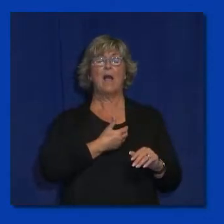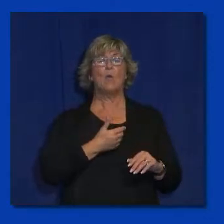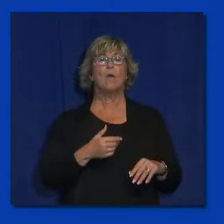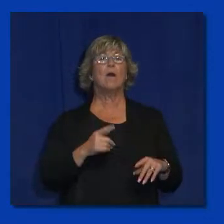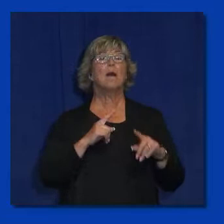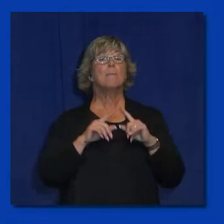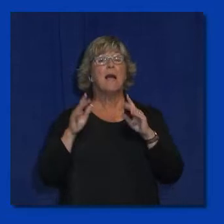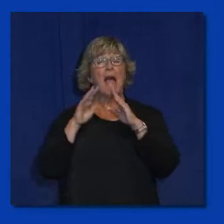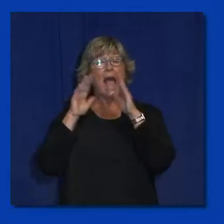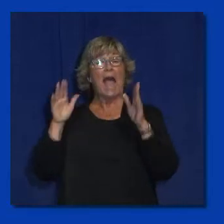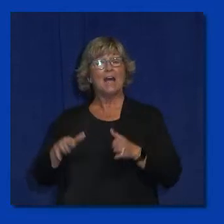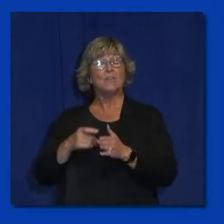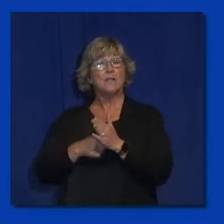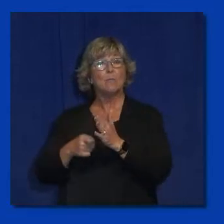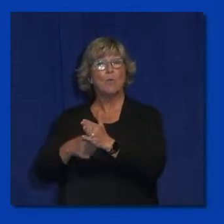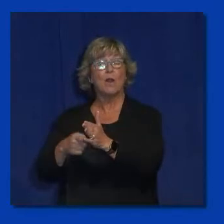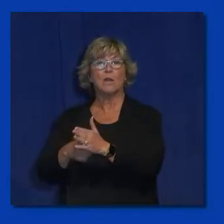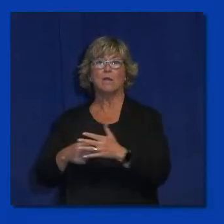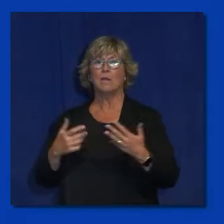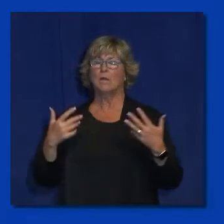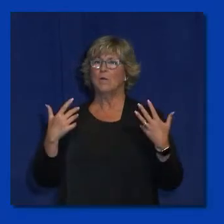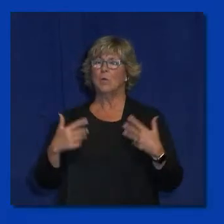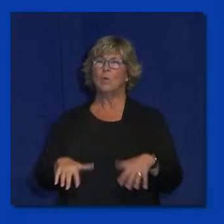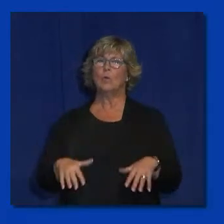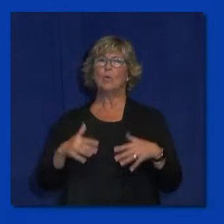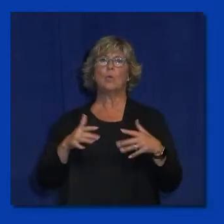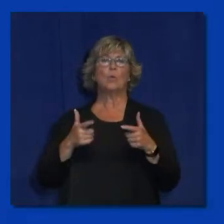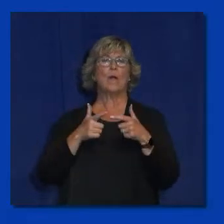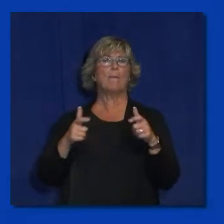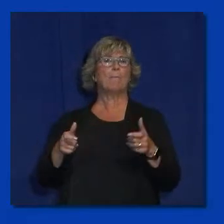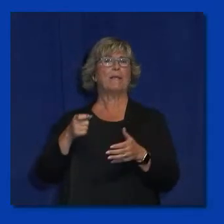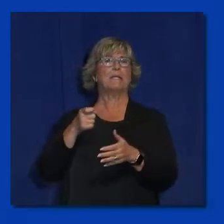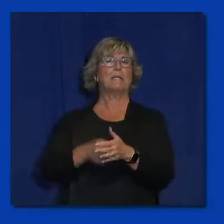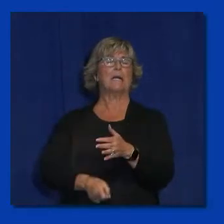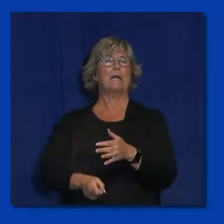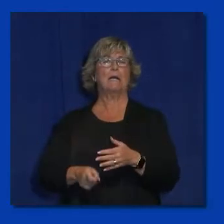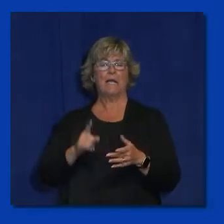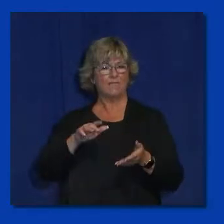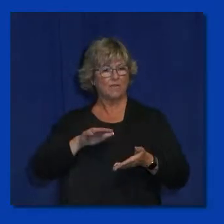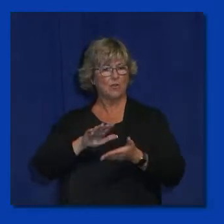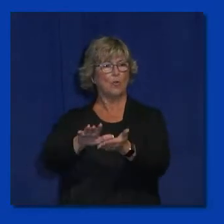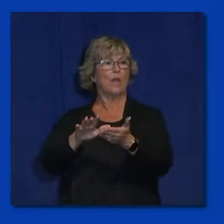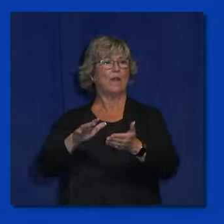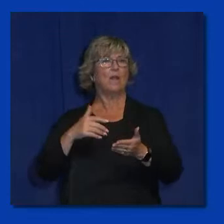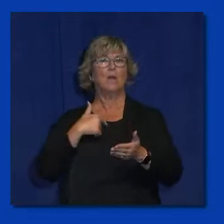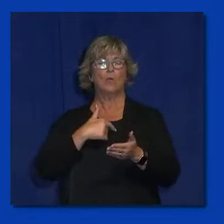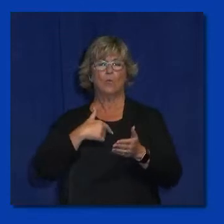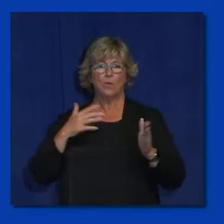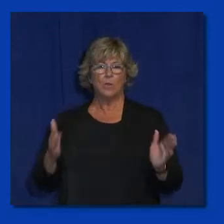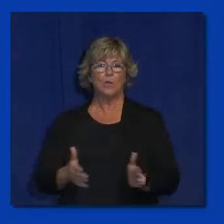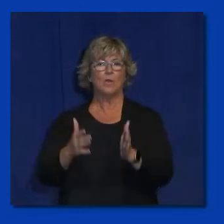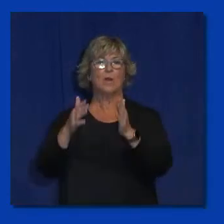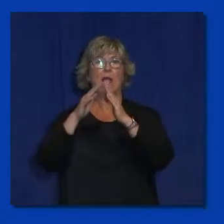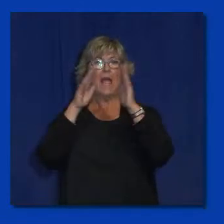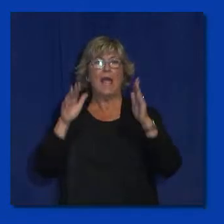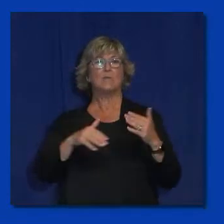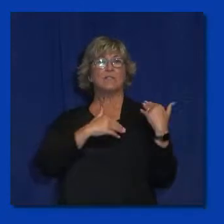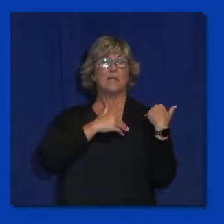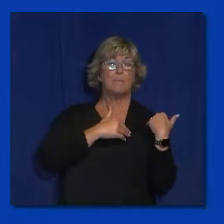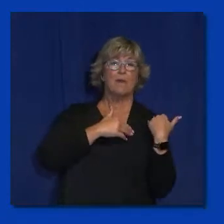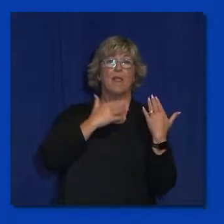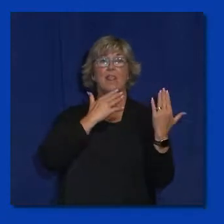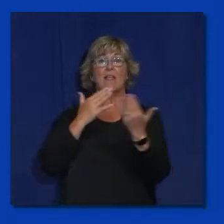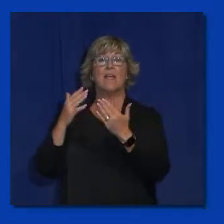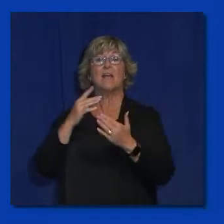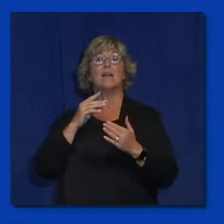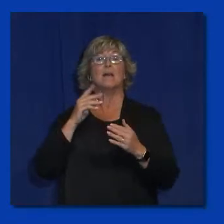But housing prices are a big driver. And so we've got to address this issue. And so we've been driving. We created that Housing Accountability Unit. Thank you to